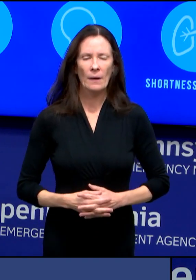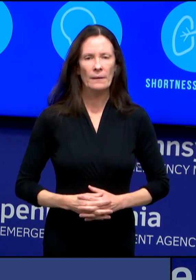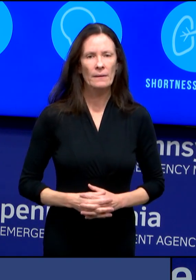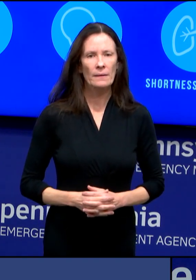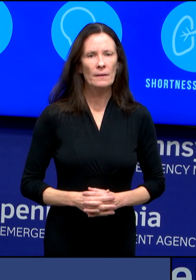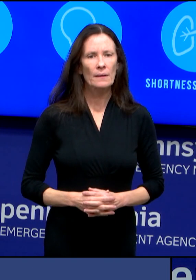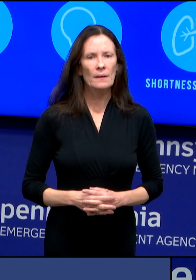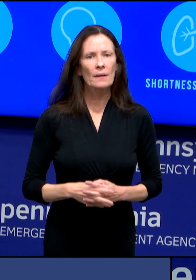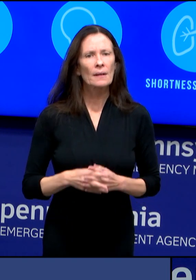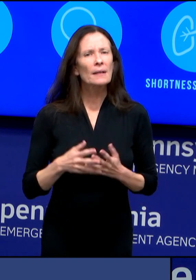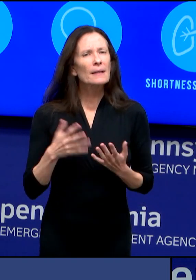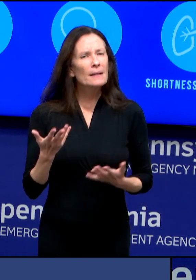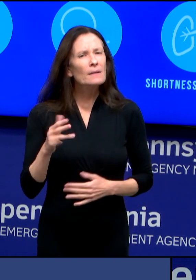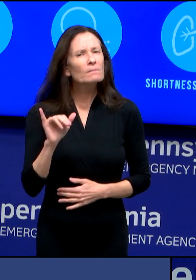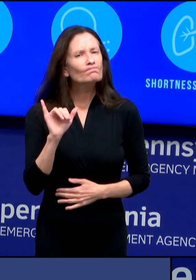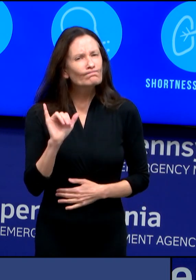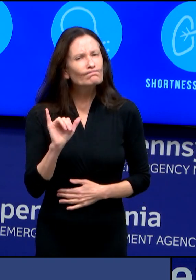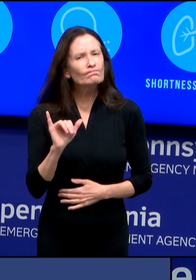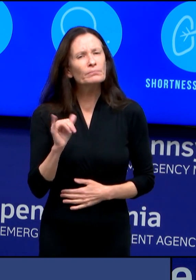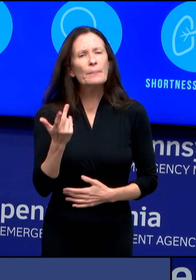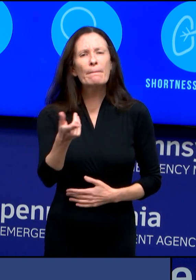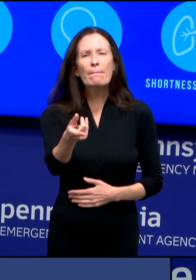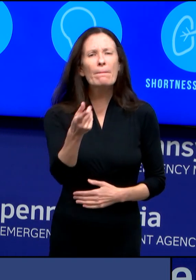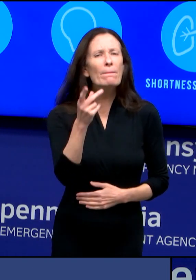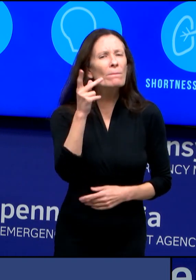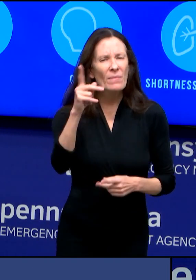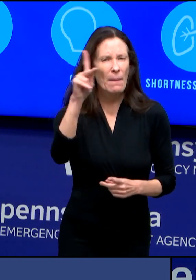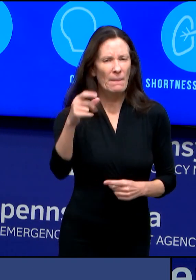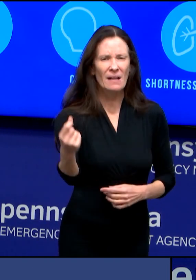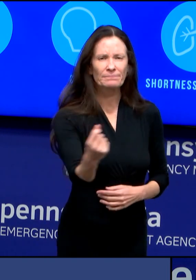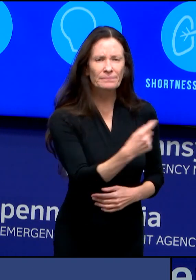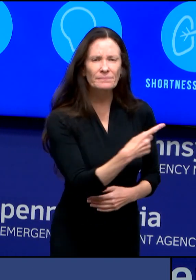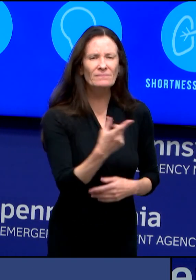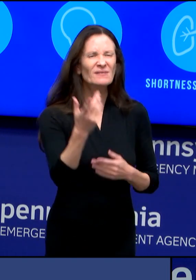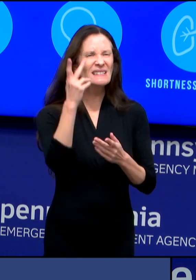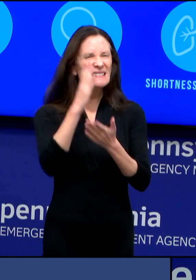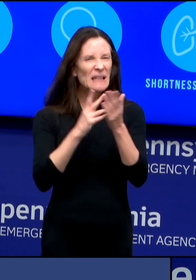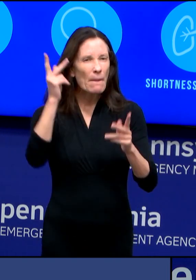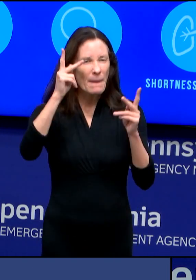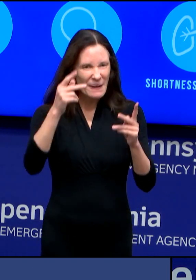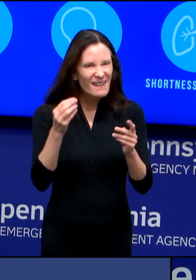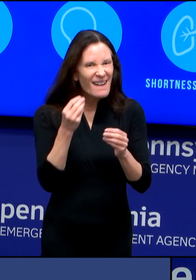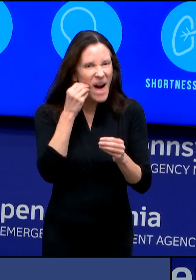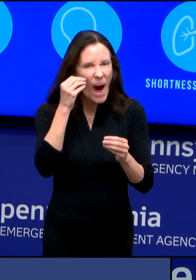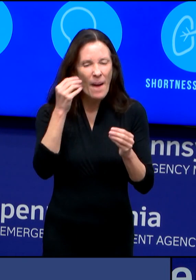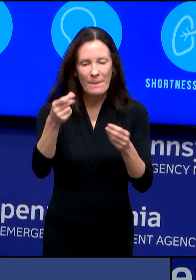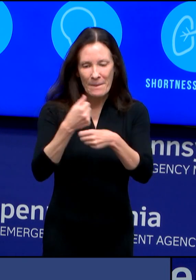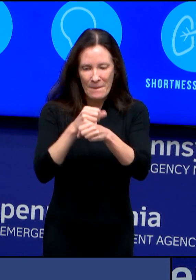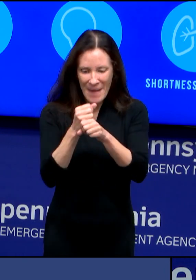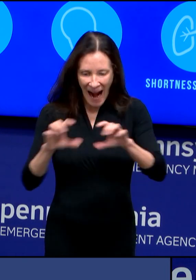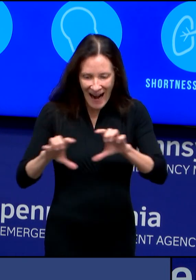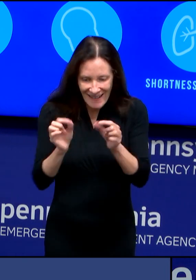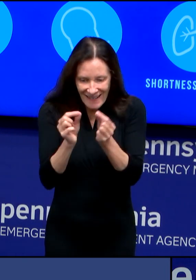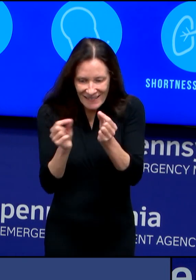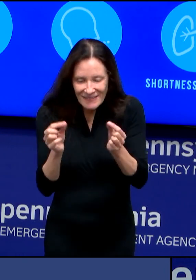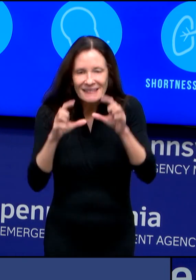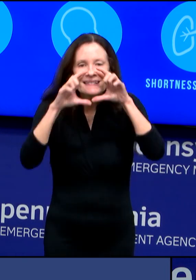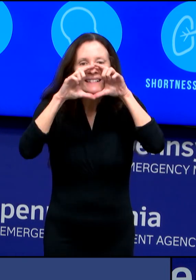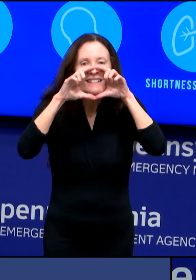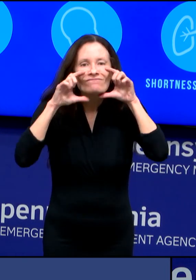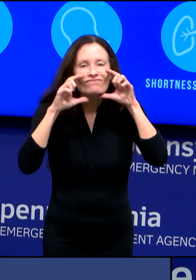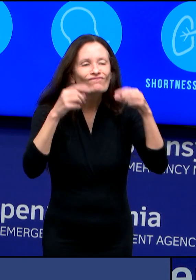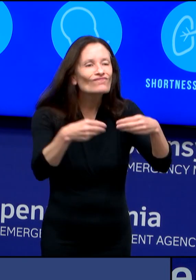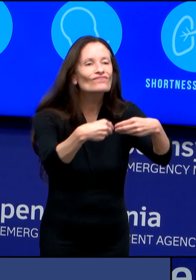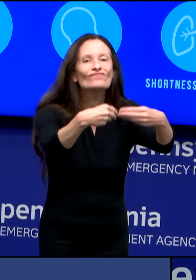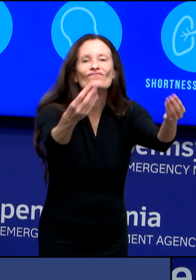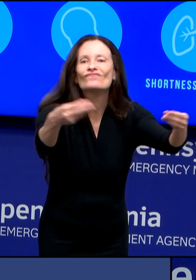very active in Pennsylvania. Is this a practical thing for people to do? What would the masks be? Would they be useful? Do Pennsylvania's hospitals